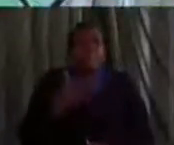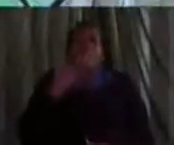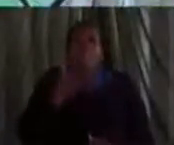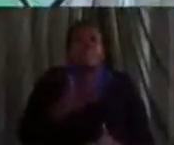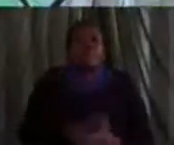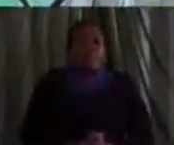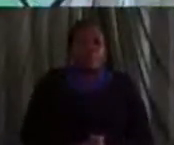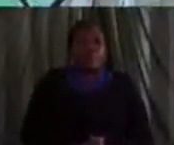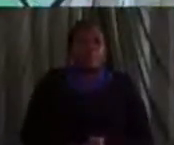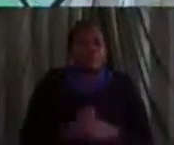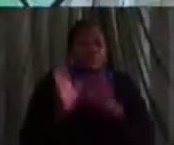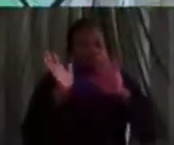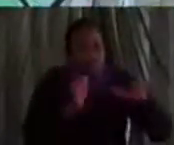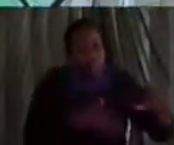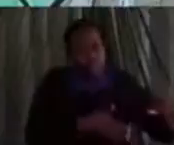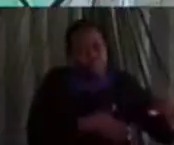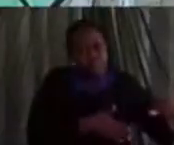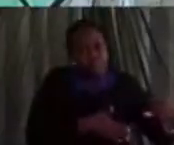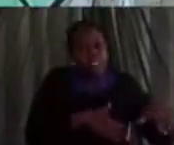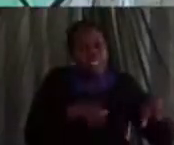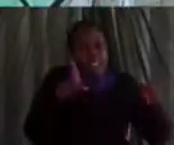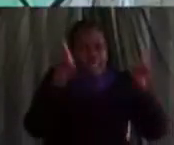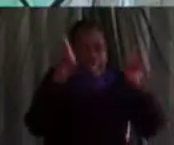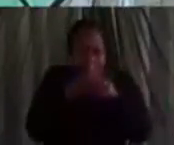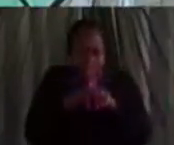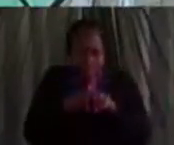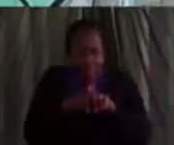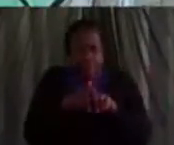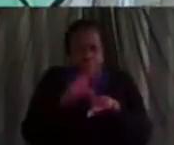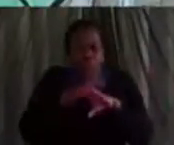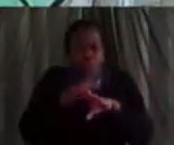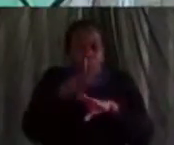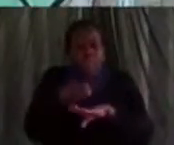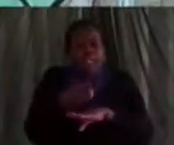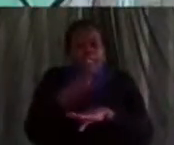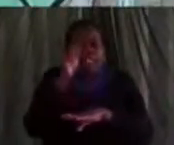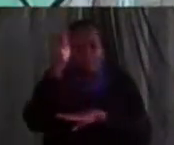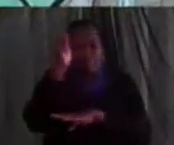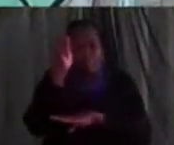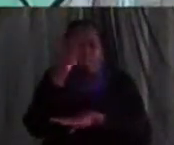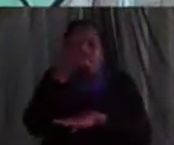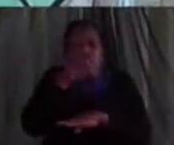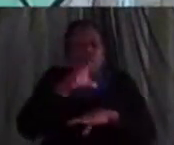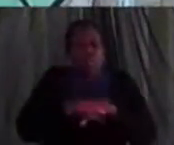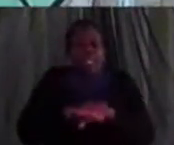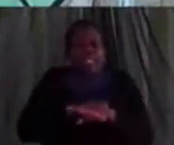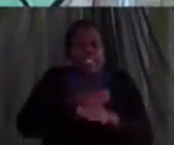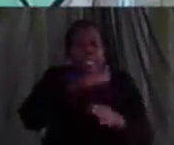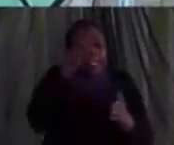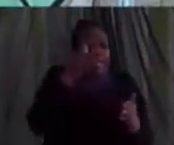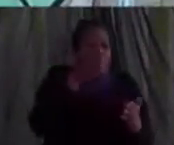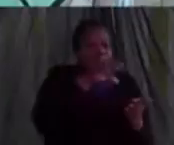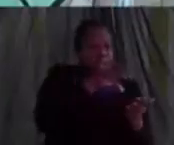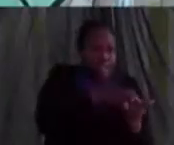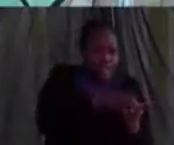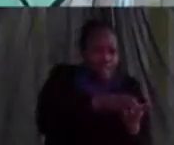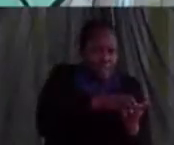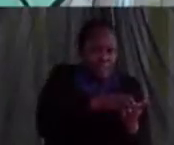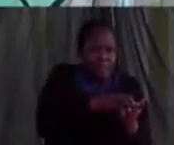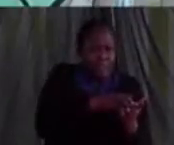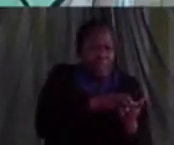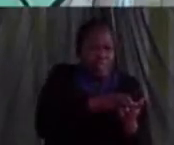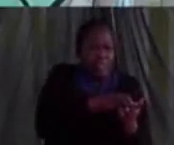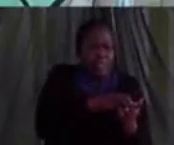from another aspect. Please. You filed a case against the JSC in an attempt to arrest